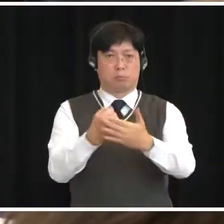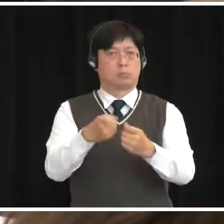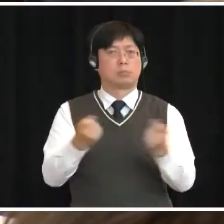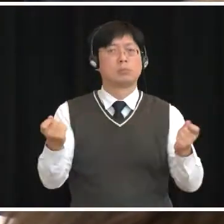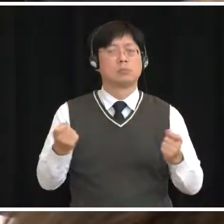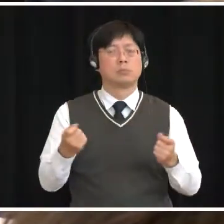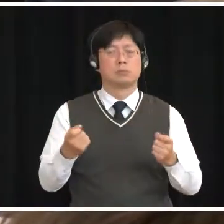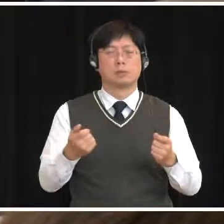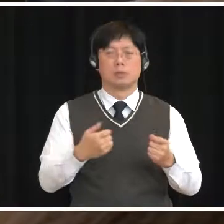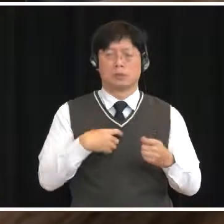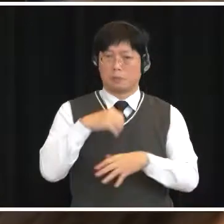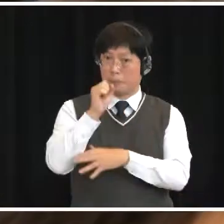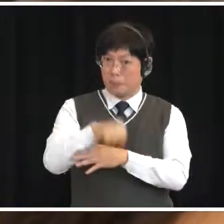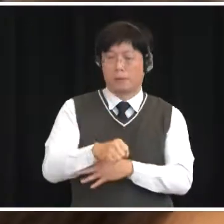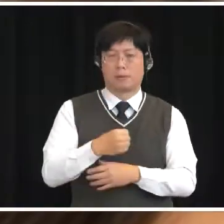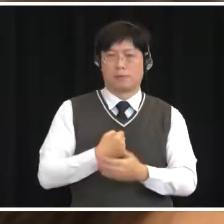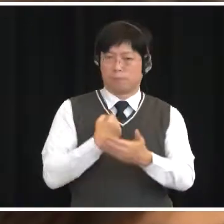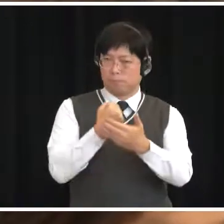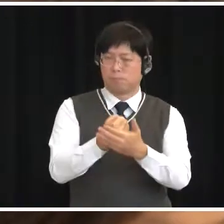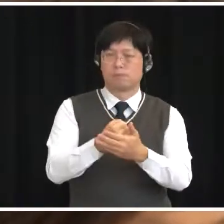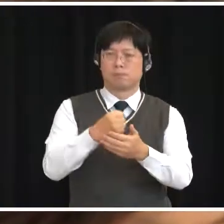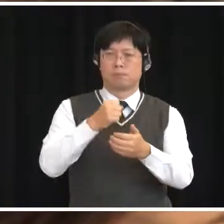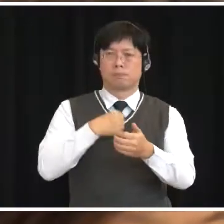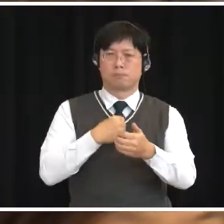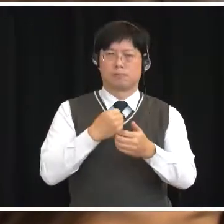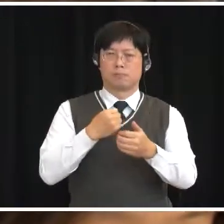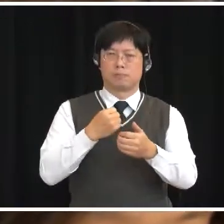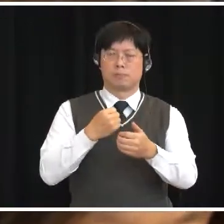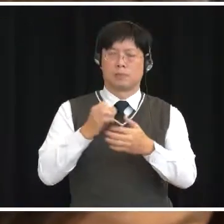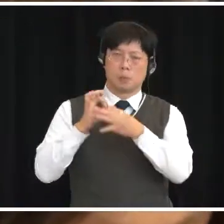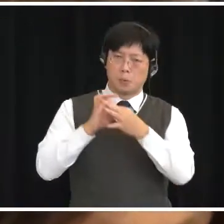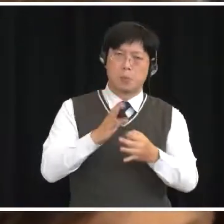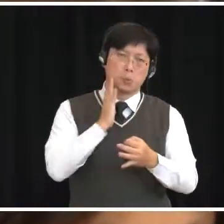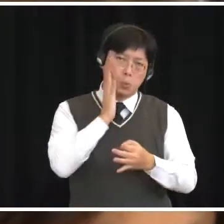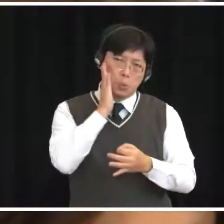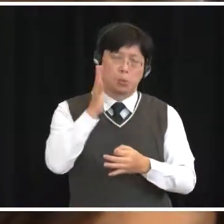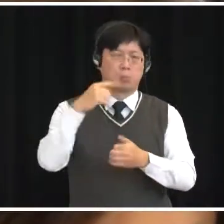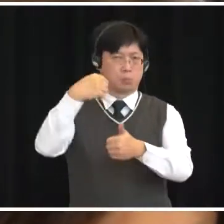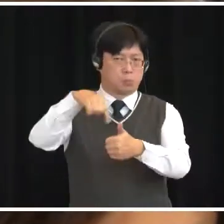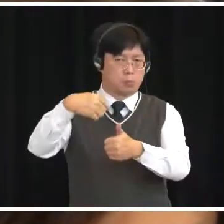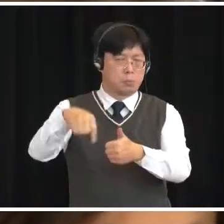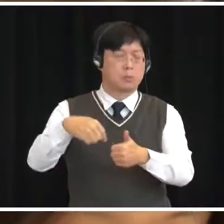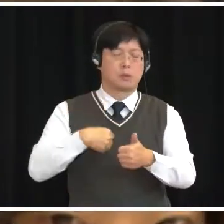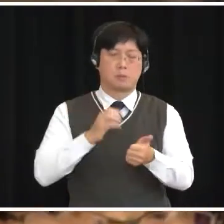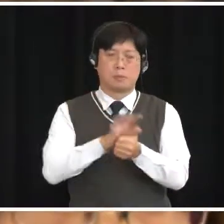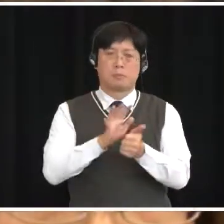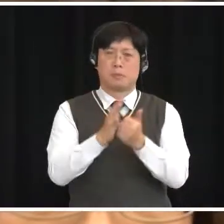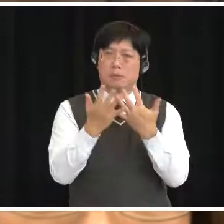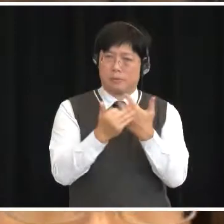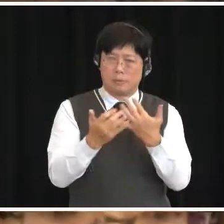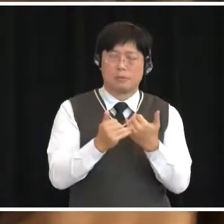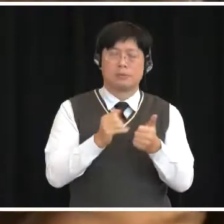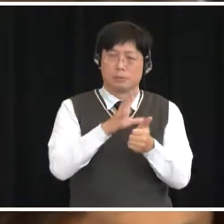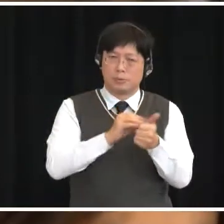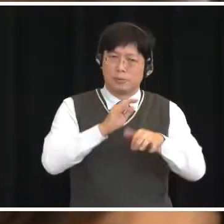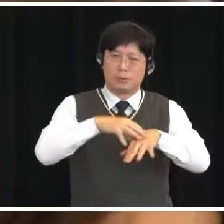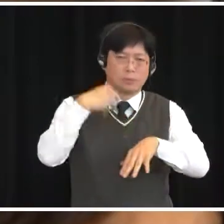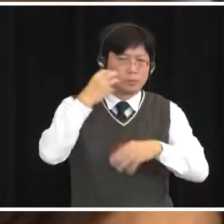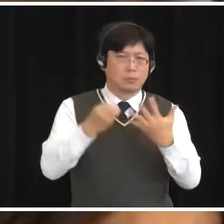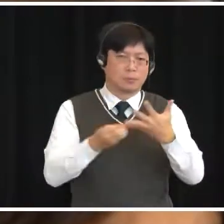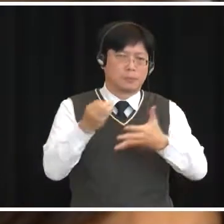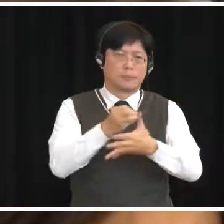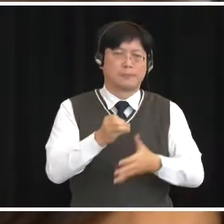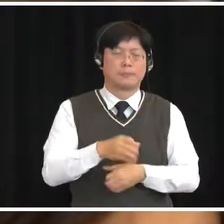better incentives to make sure teachers can stay in rural schools.